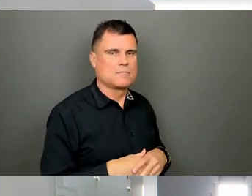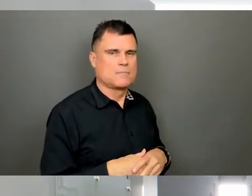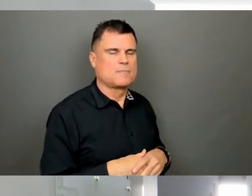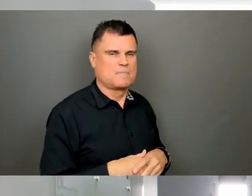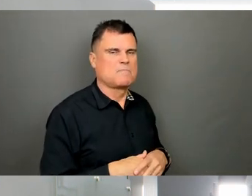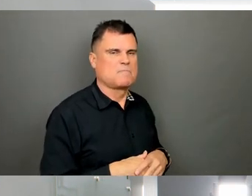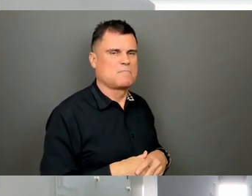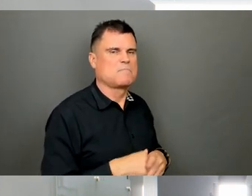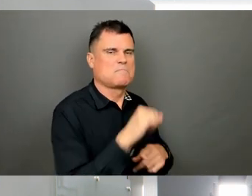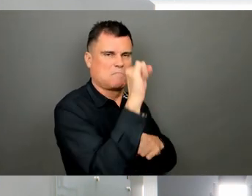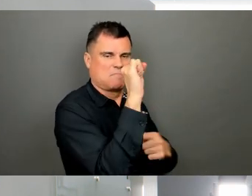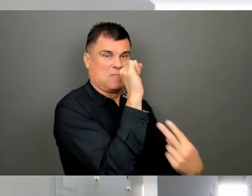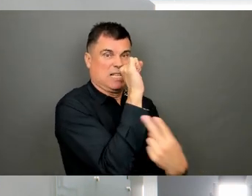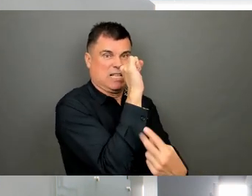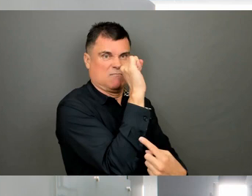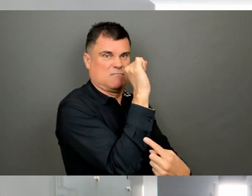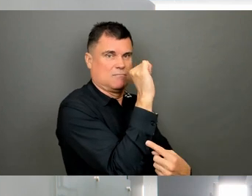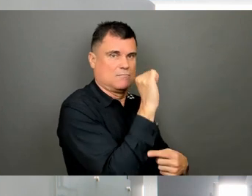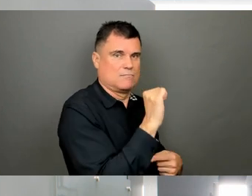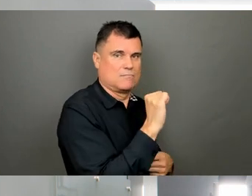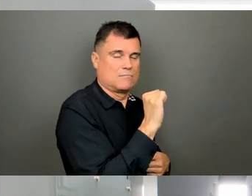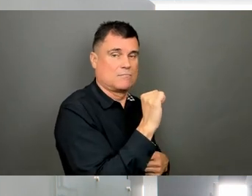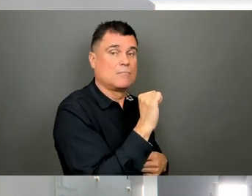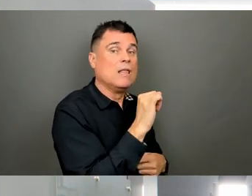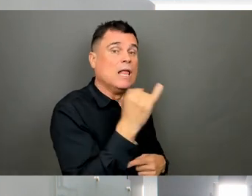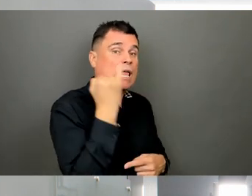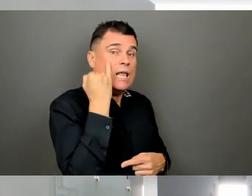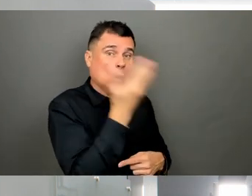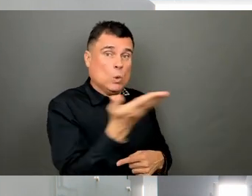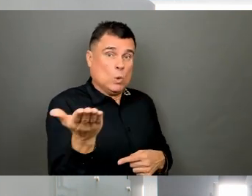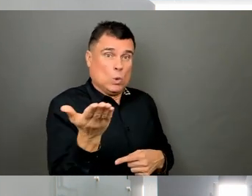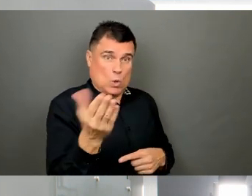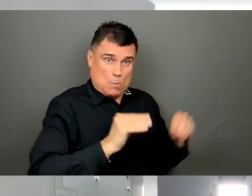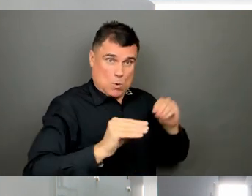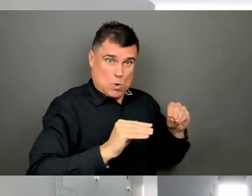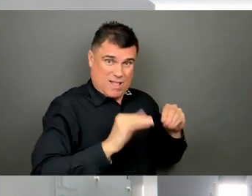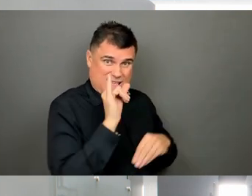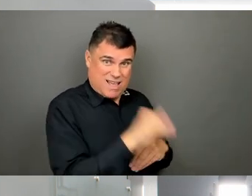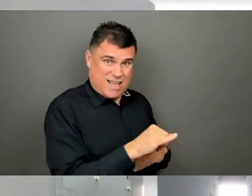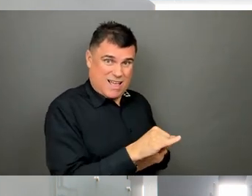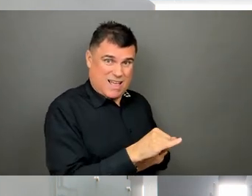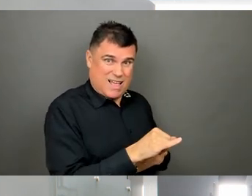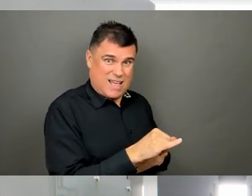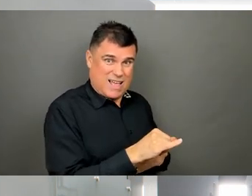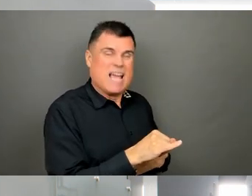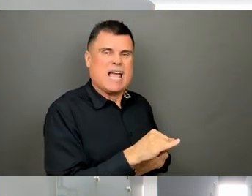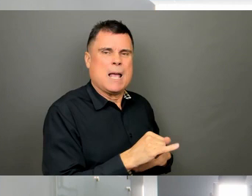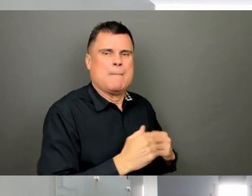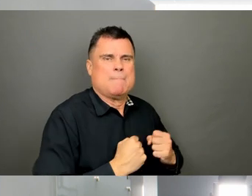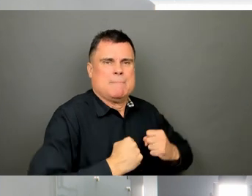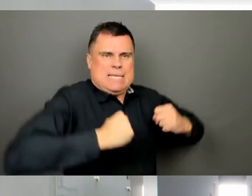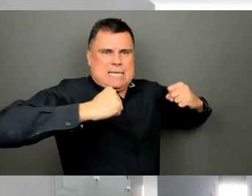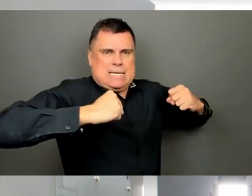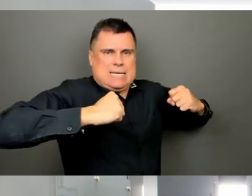doing it from the side, if we want to turn to their bodies to the right, if we're going like this, we don't always have to do a huge scooping